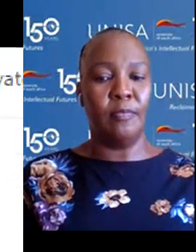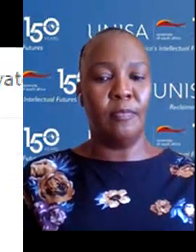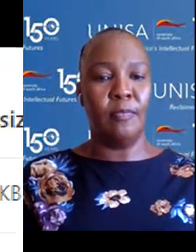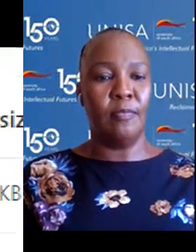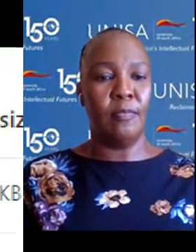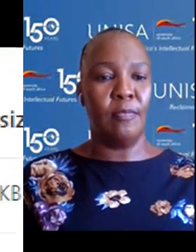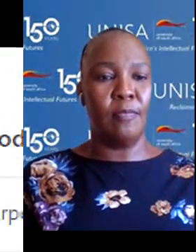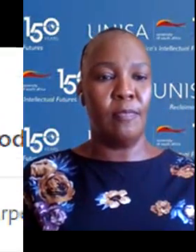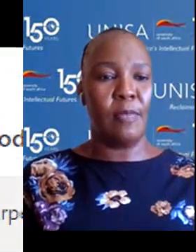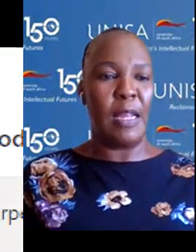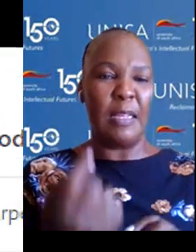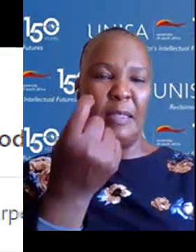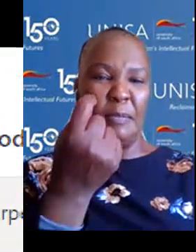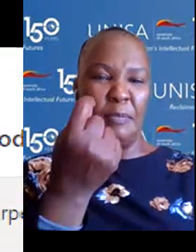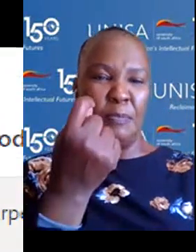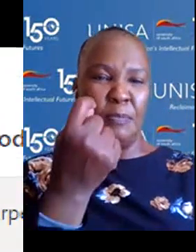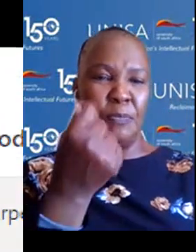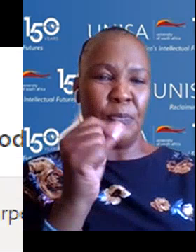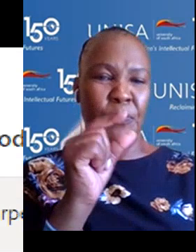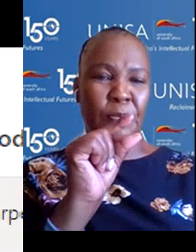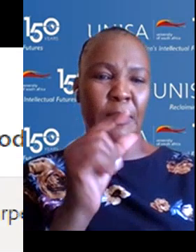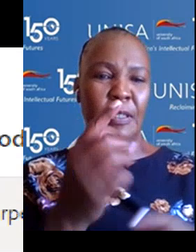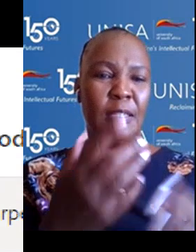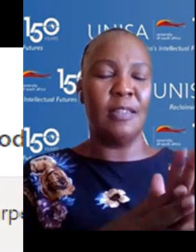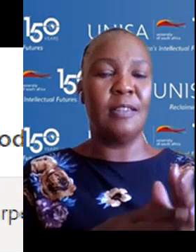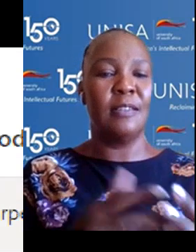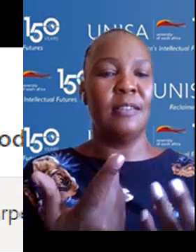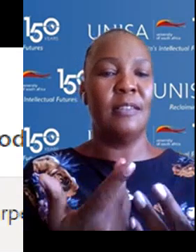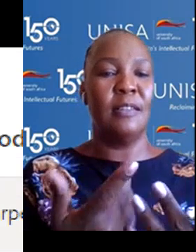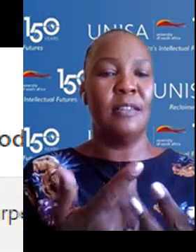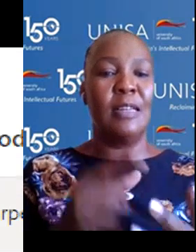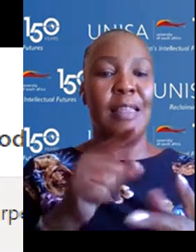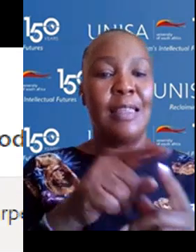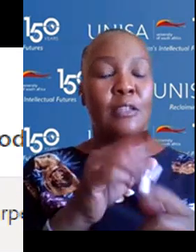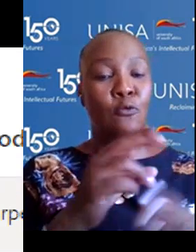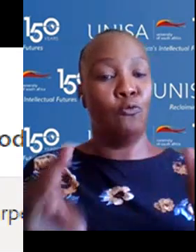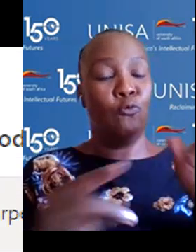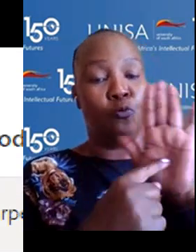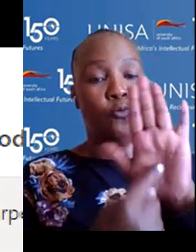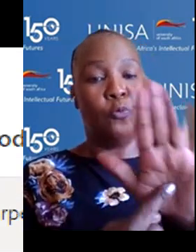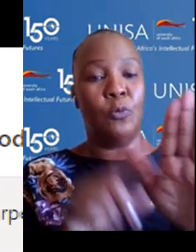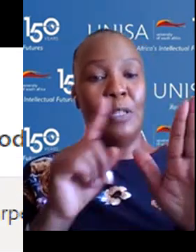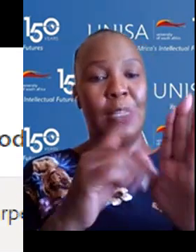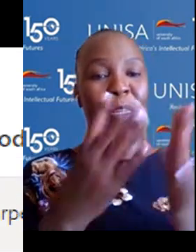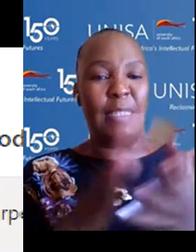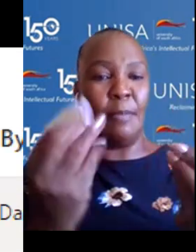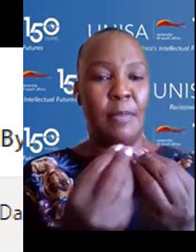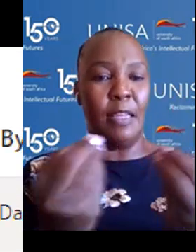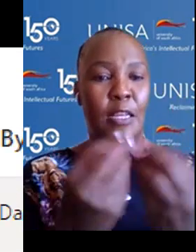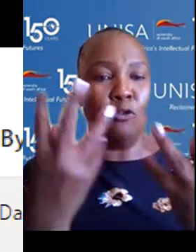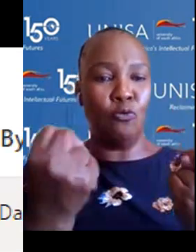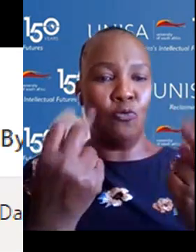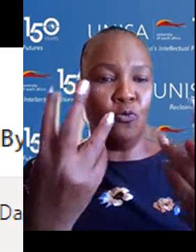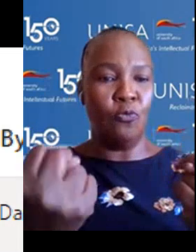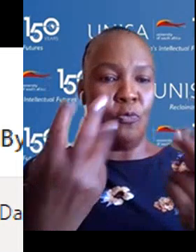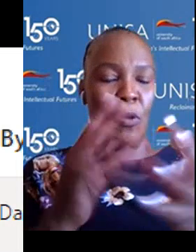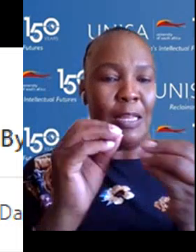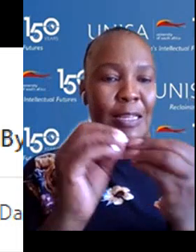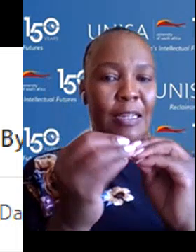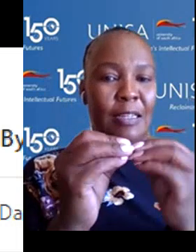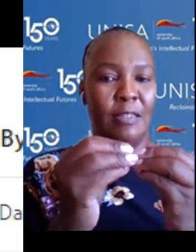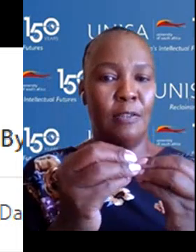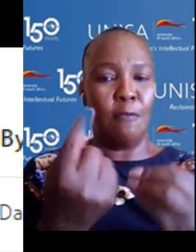A little bit small. Right there, you can just see it over there. So that indicates in the cloud that this is something new that you've created a few